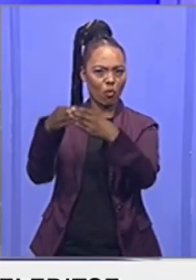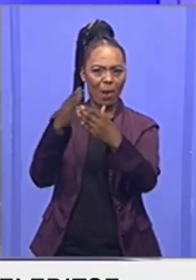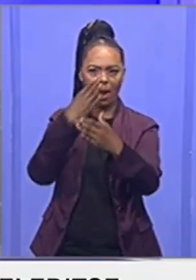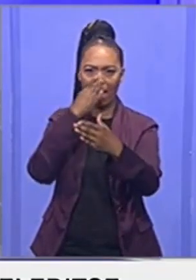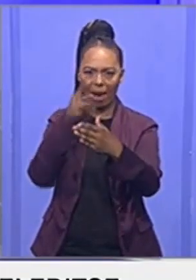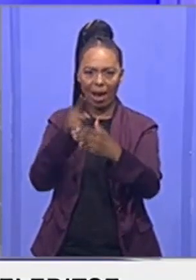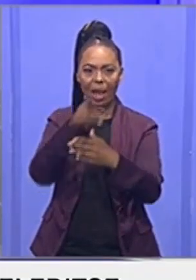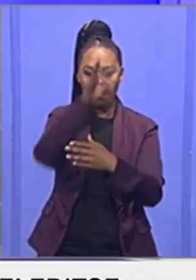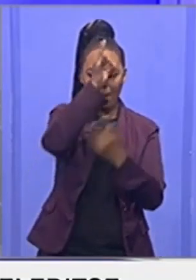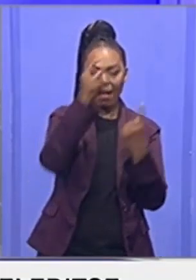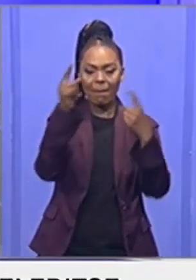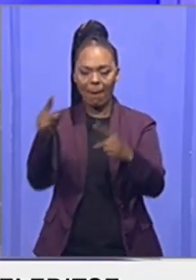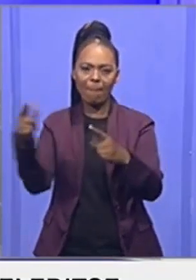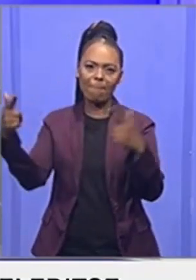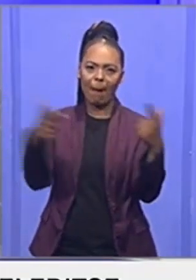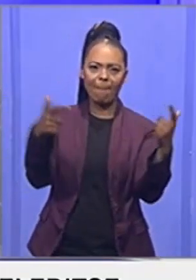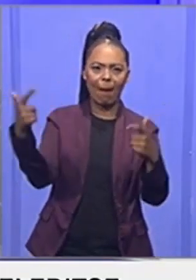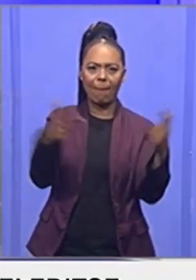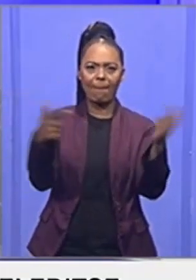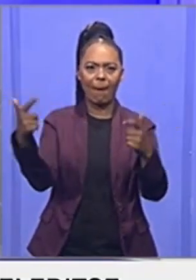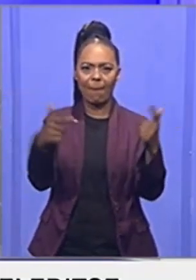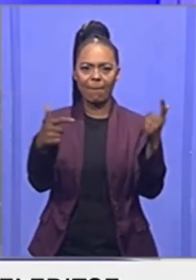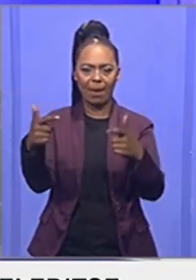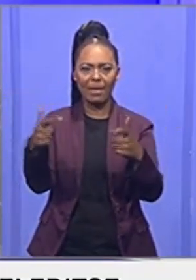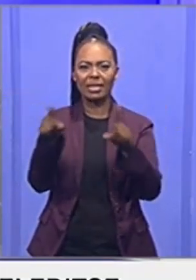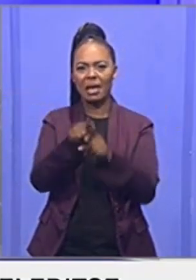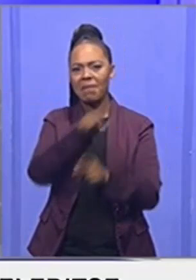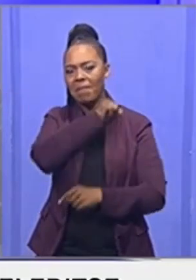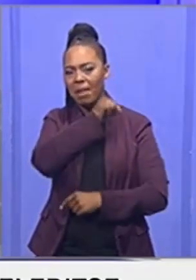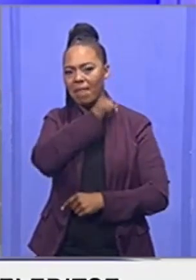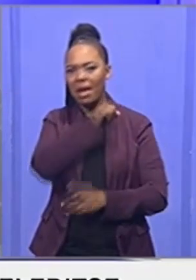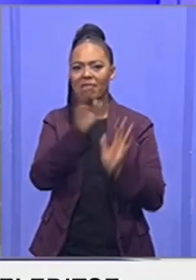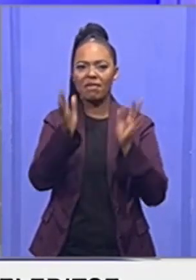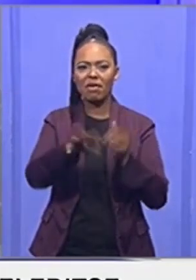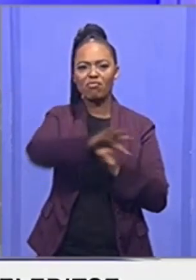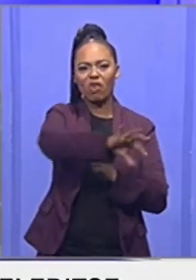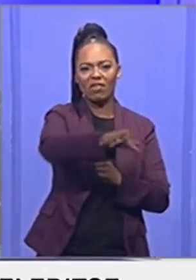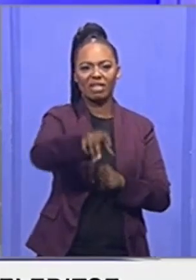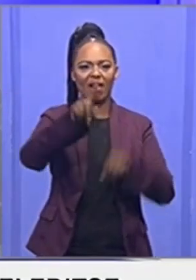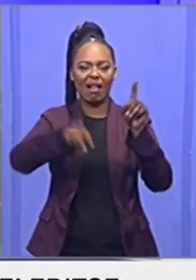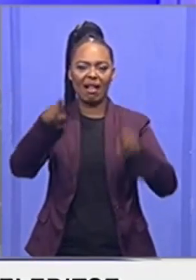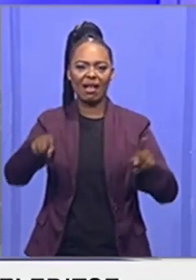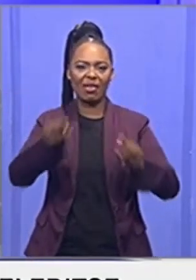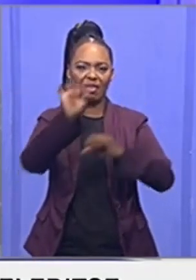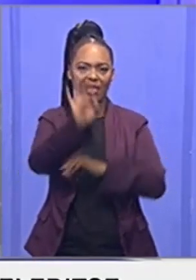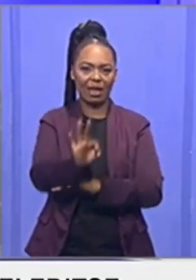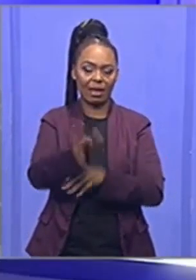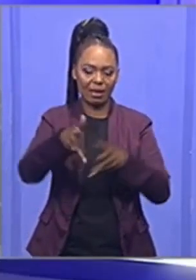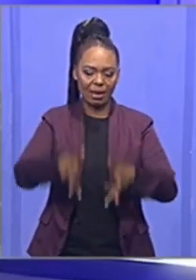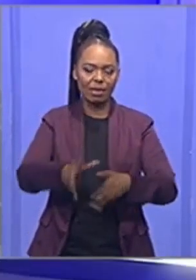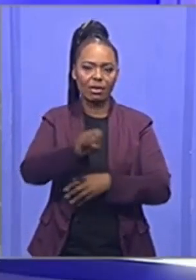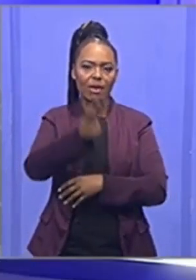sa disenyi se golagangwa gape le dikgothoso di le mmalwa kwa diporofenseng di le 3 mo